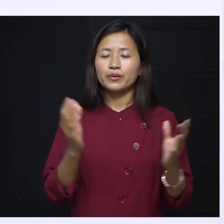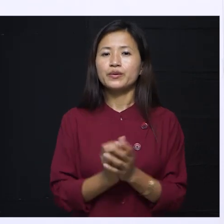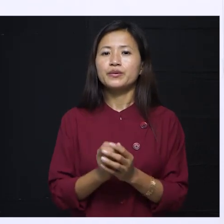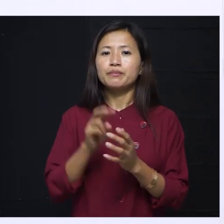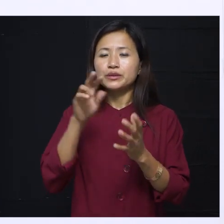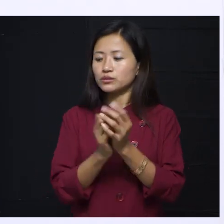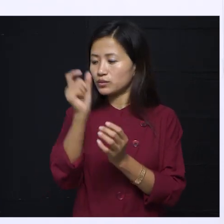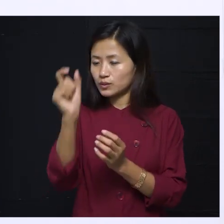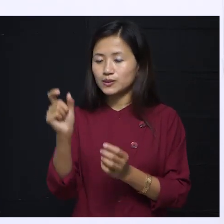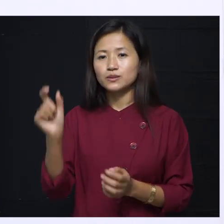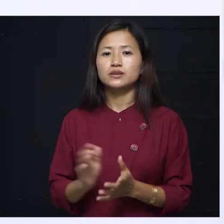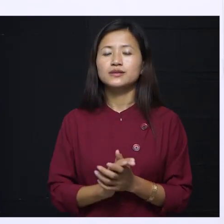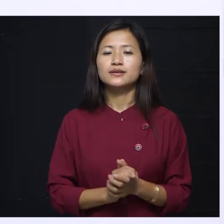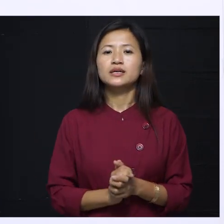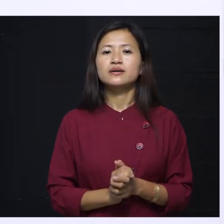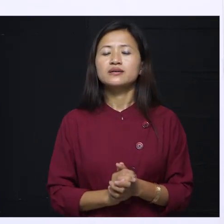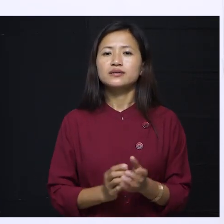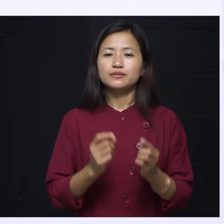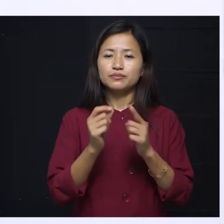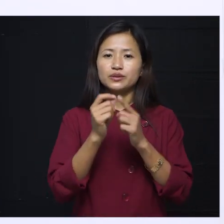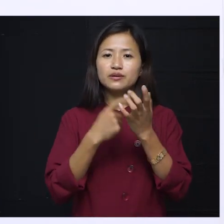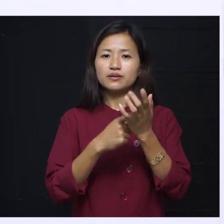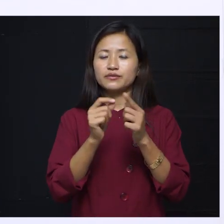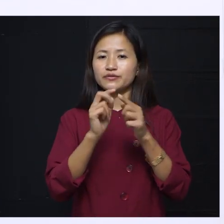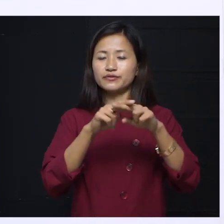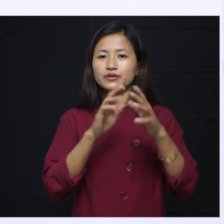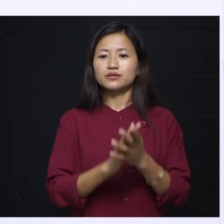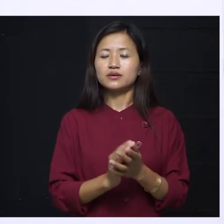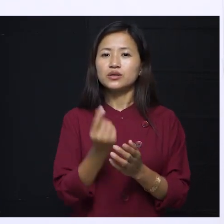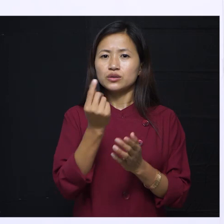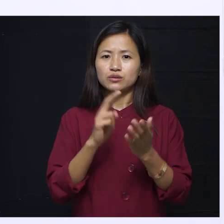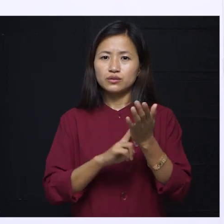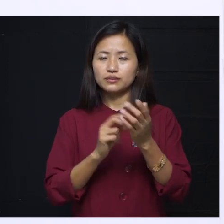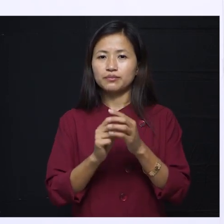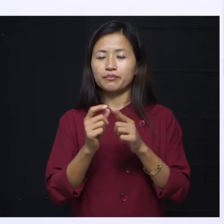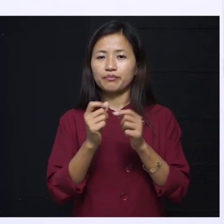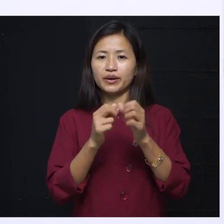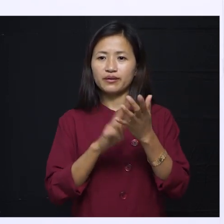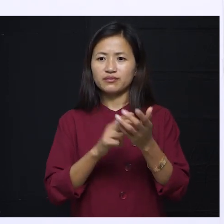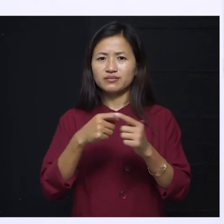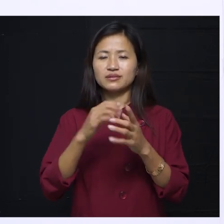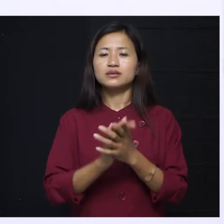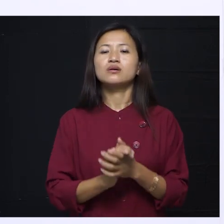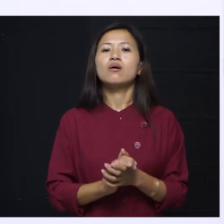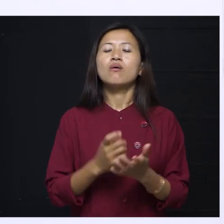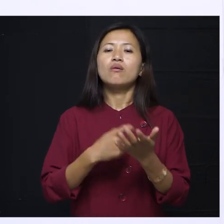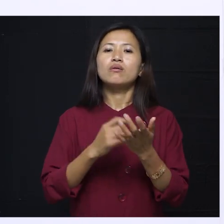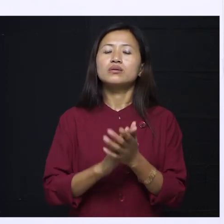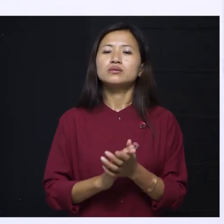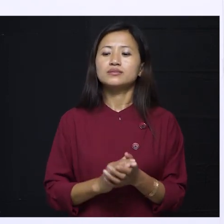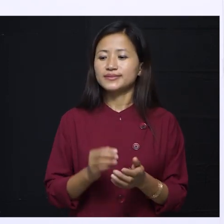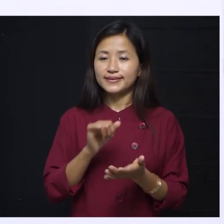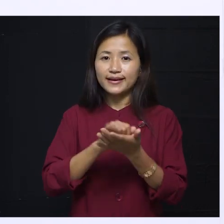So unpack, this one is the prefix, and unpacking or unpacked, so that is the